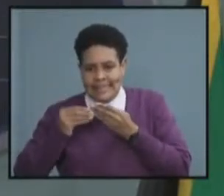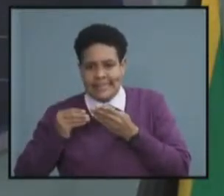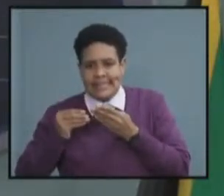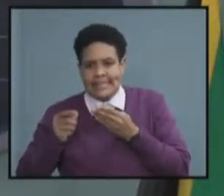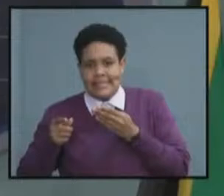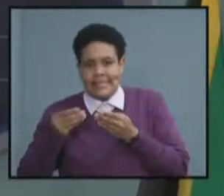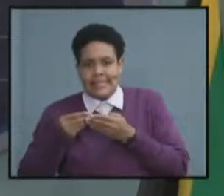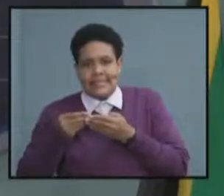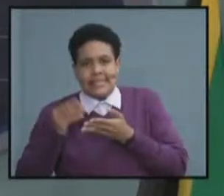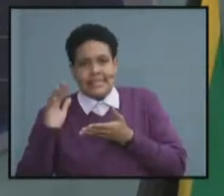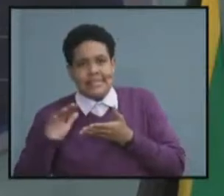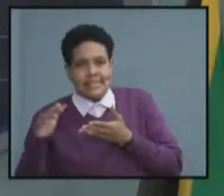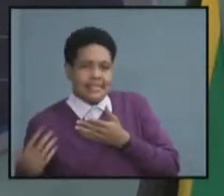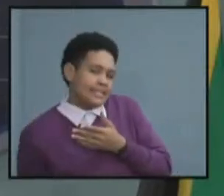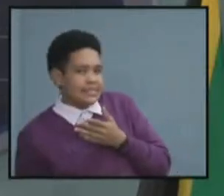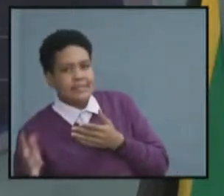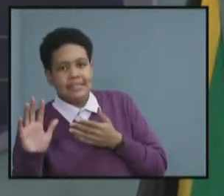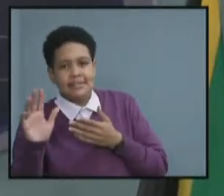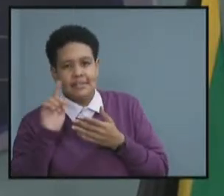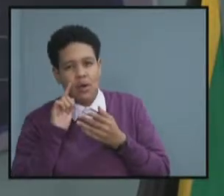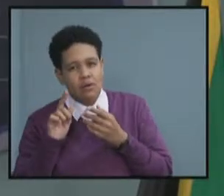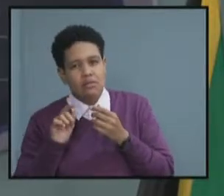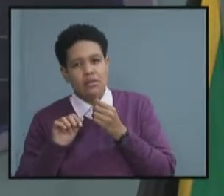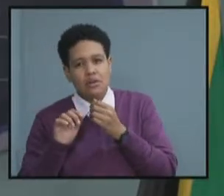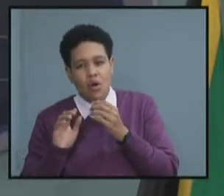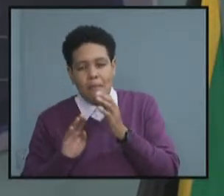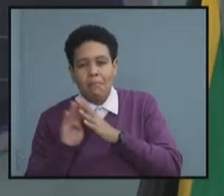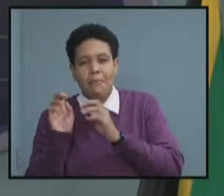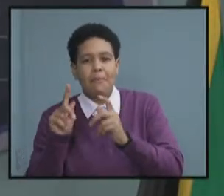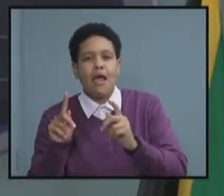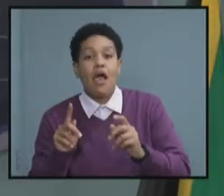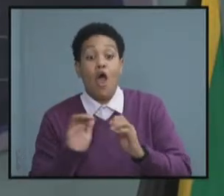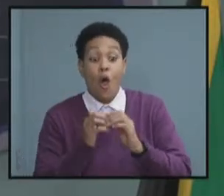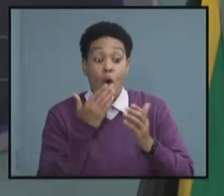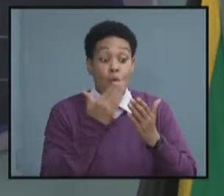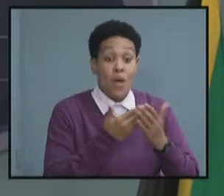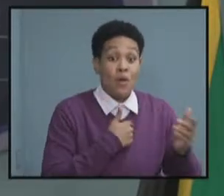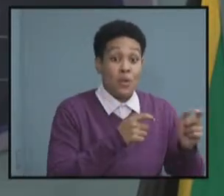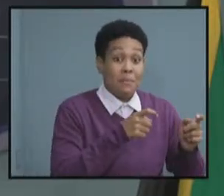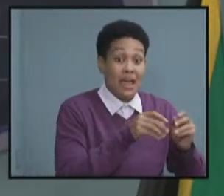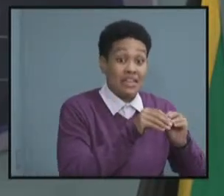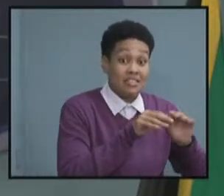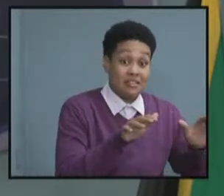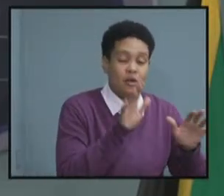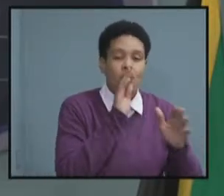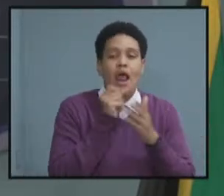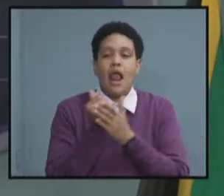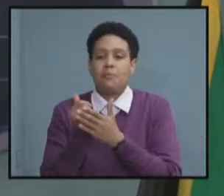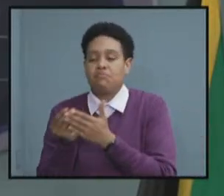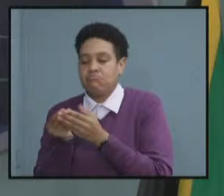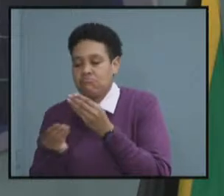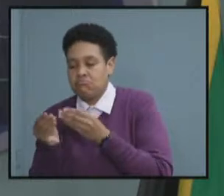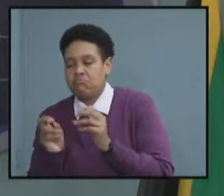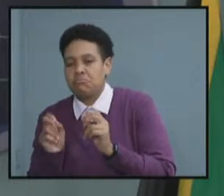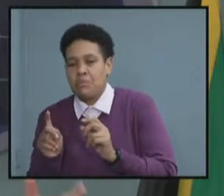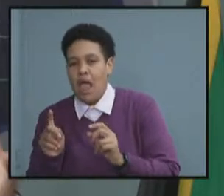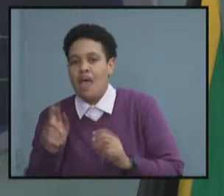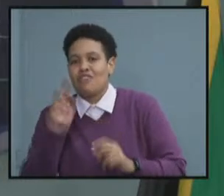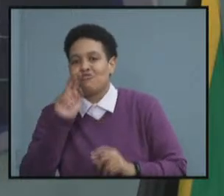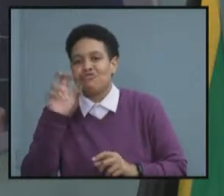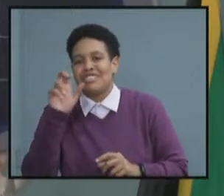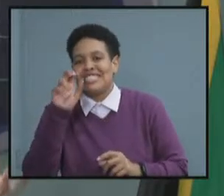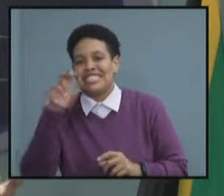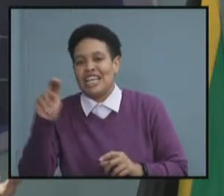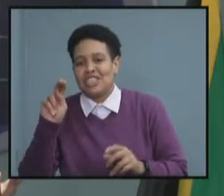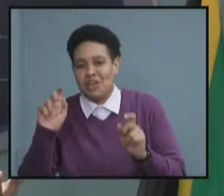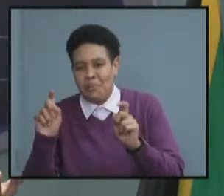epidemic will also help us in managing the recession. So as we